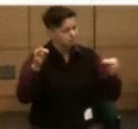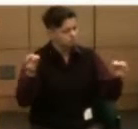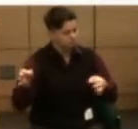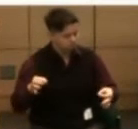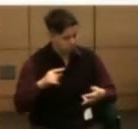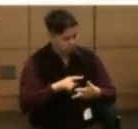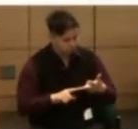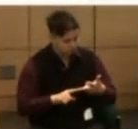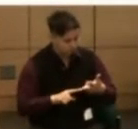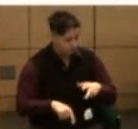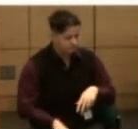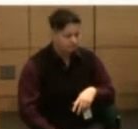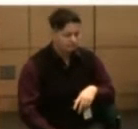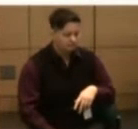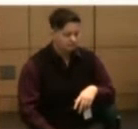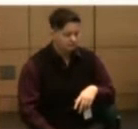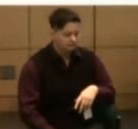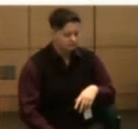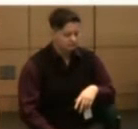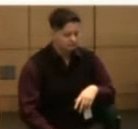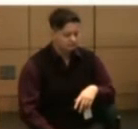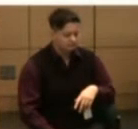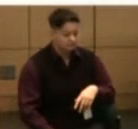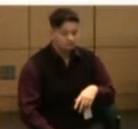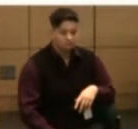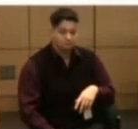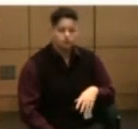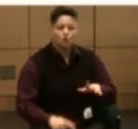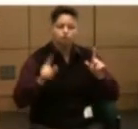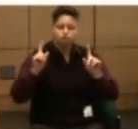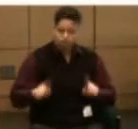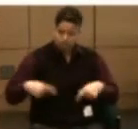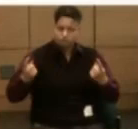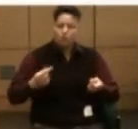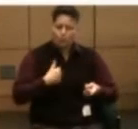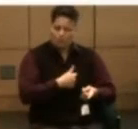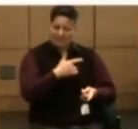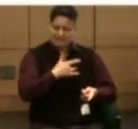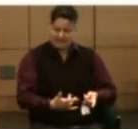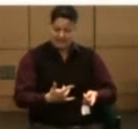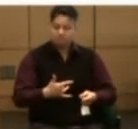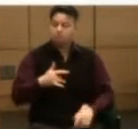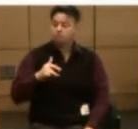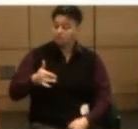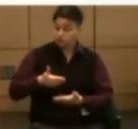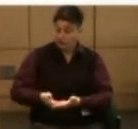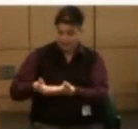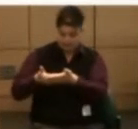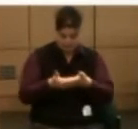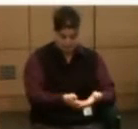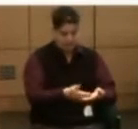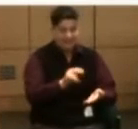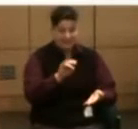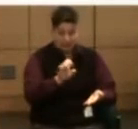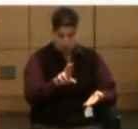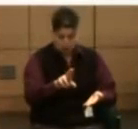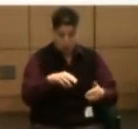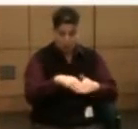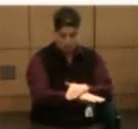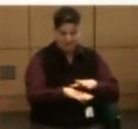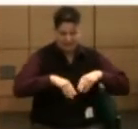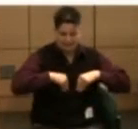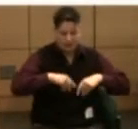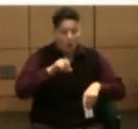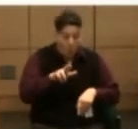So historically, any child who presented to the NICU and had a significant NICU stay is thought to be at